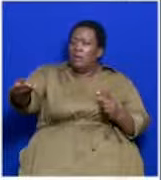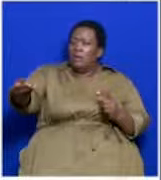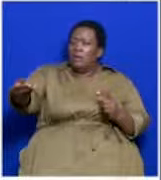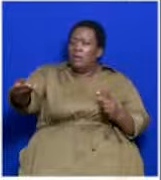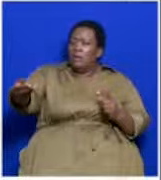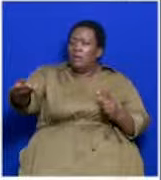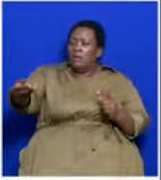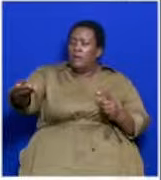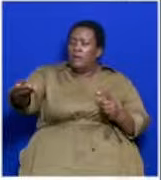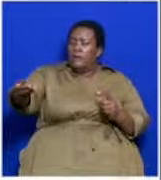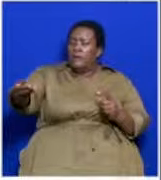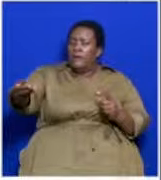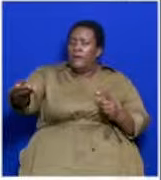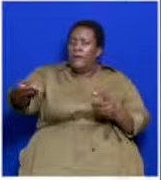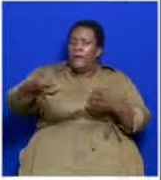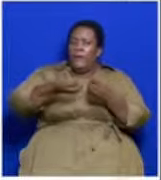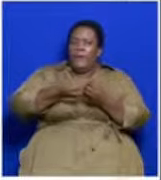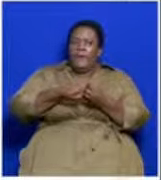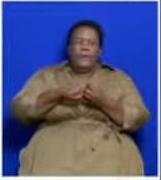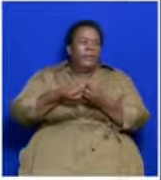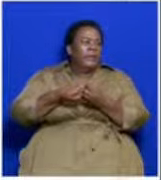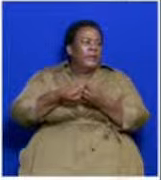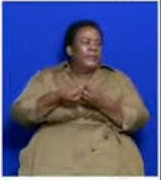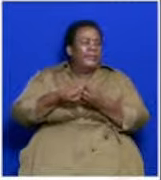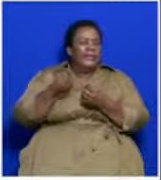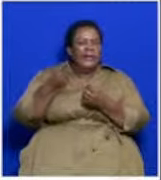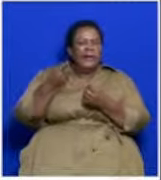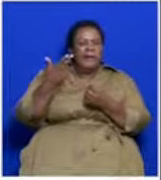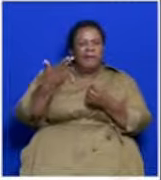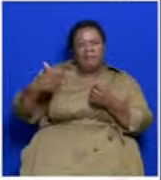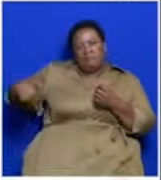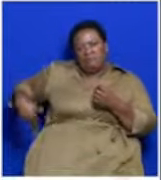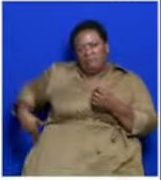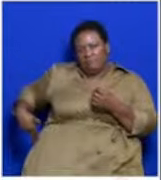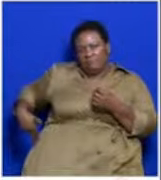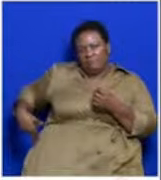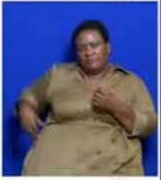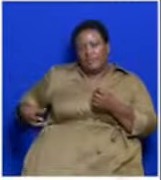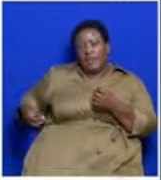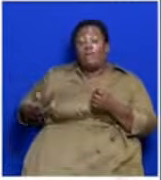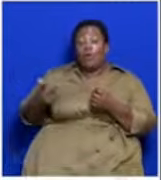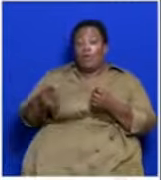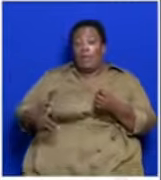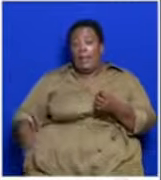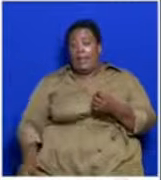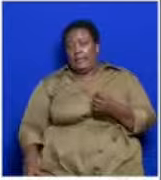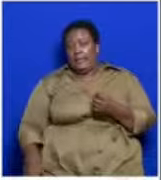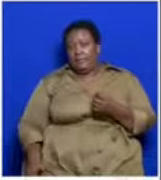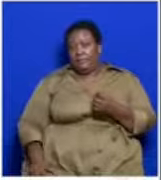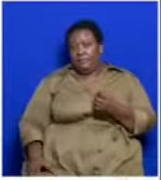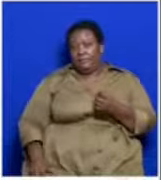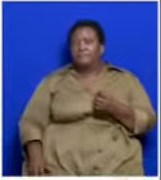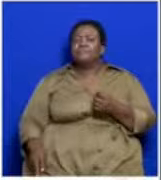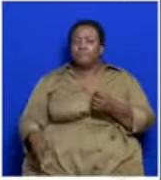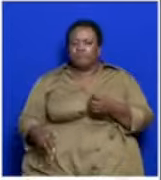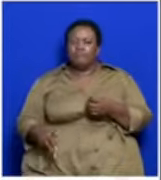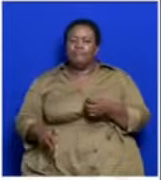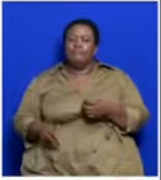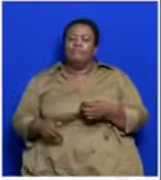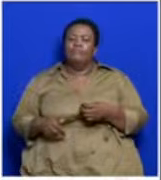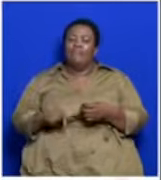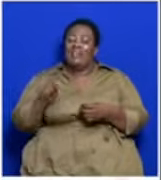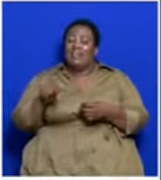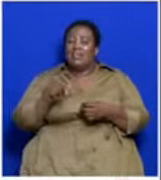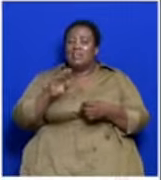gun holster in his leg. That's Bafana. Yeah, that is Bafana. And Bafana's full name